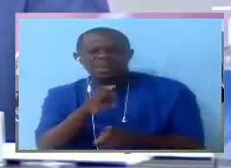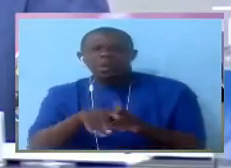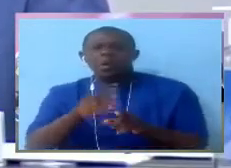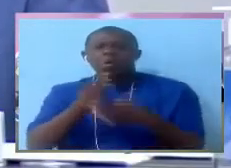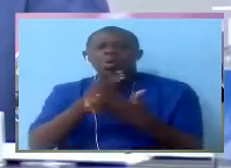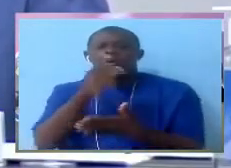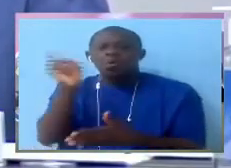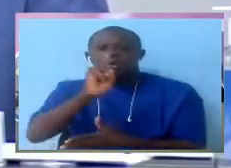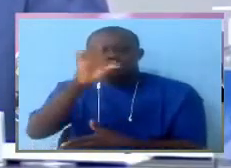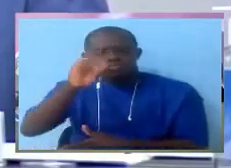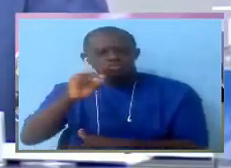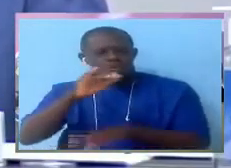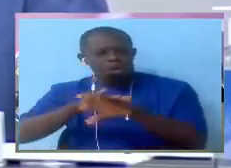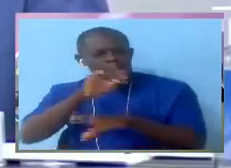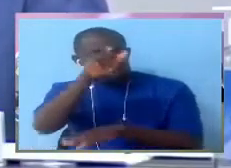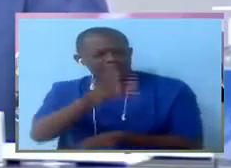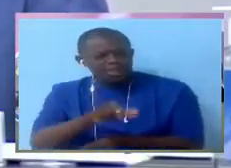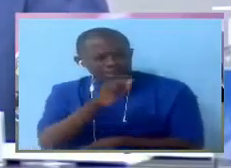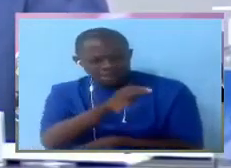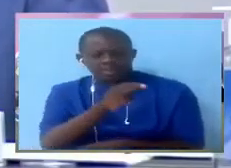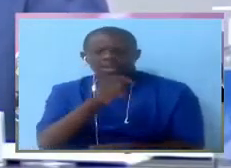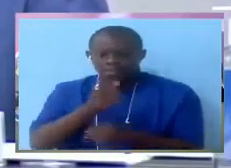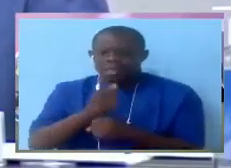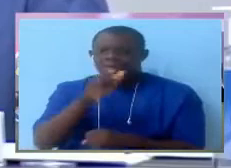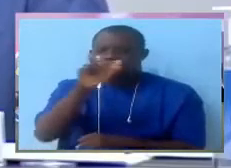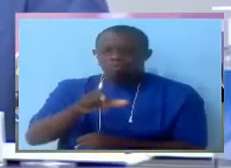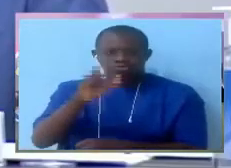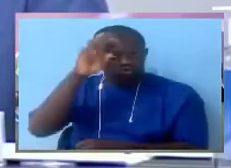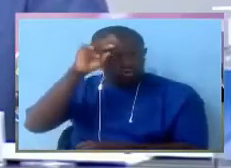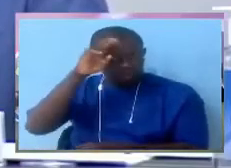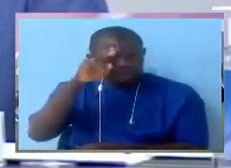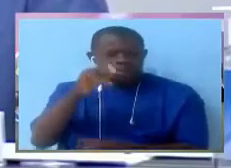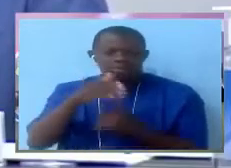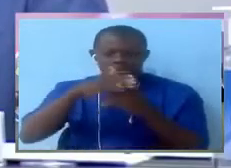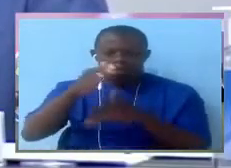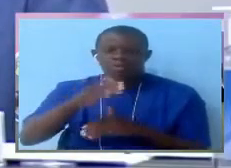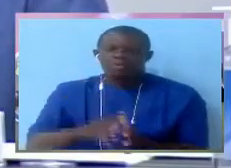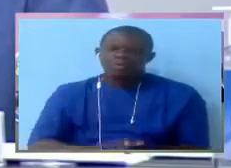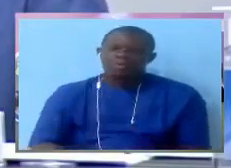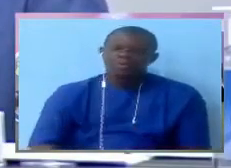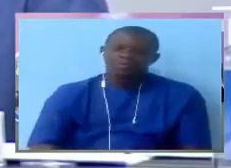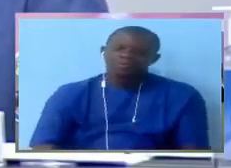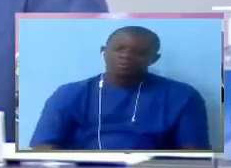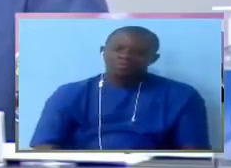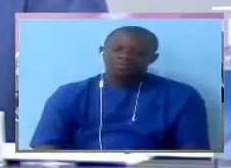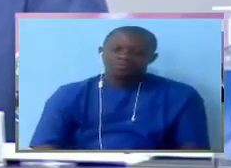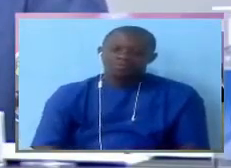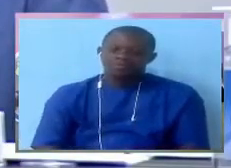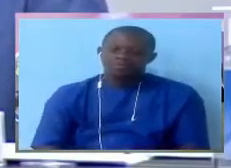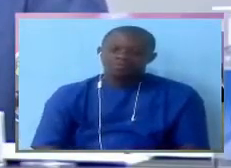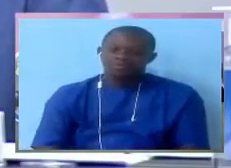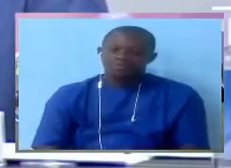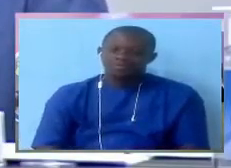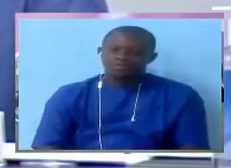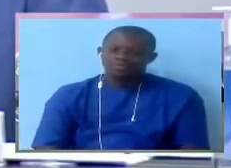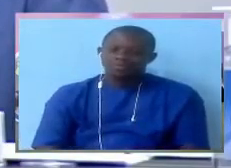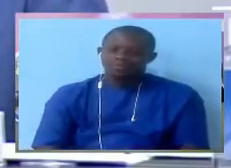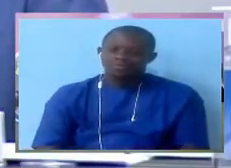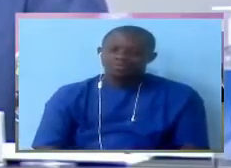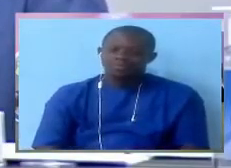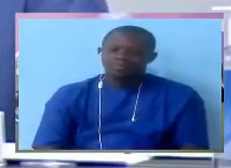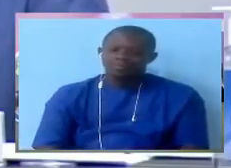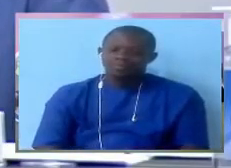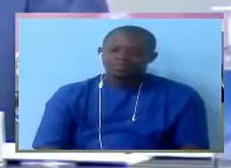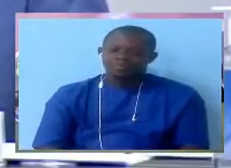done? Fogulone, you who yinga hamne sahninya ange dega mui baye ko fofu chisen bunta binun lolo